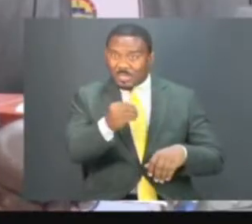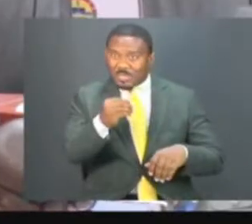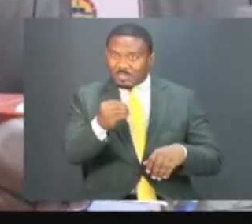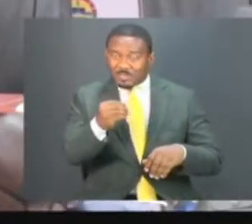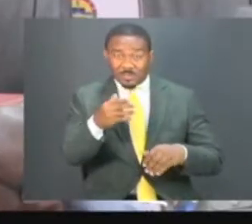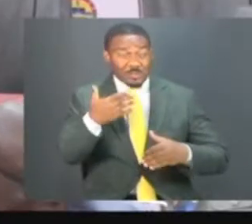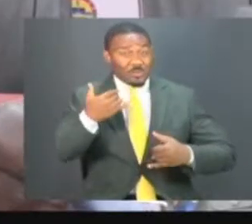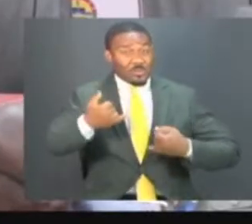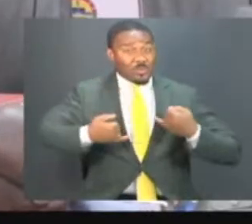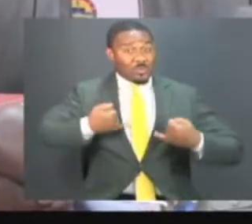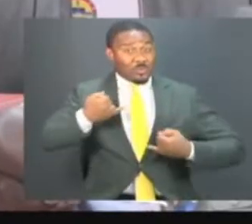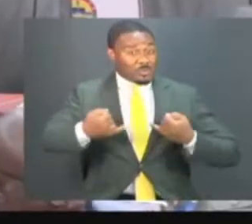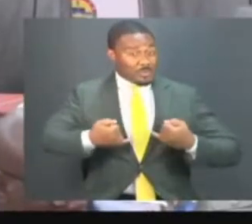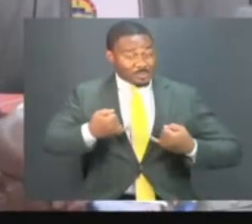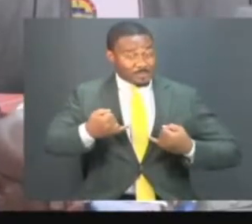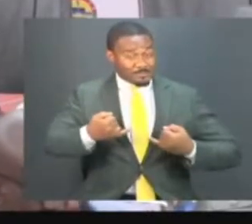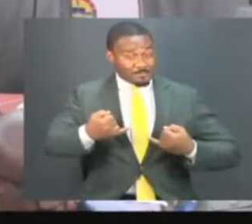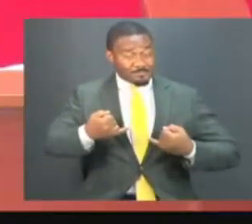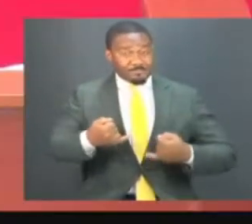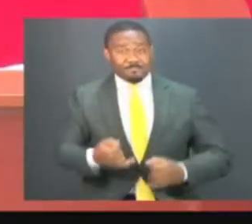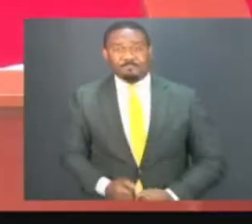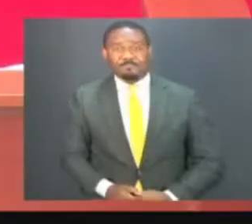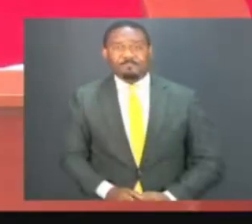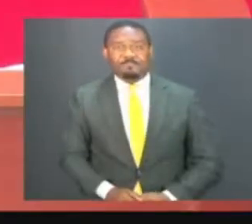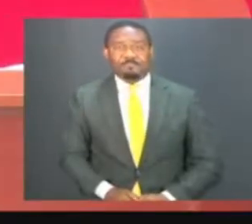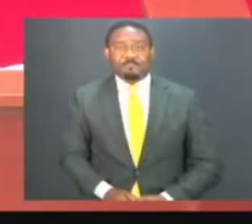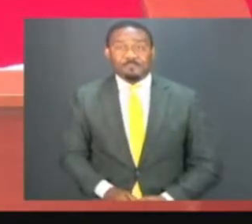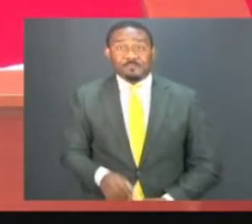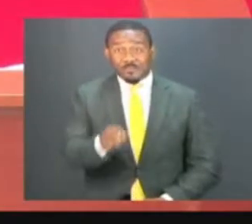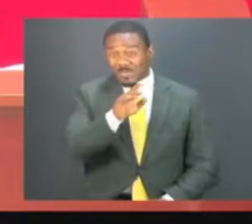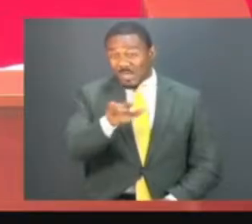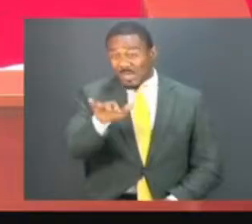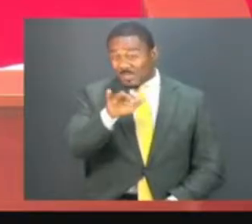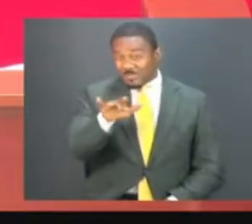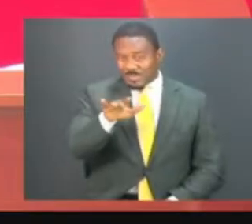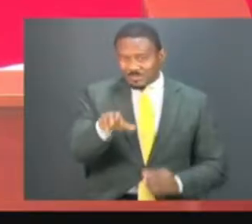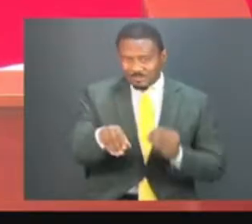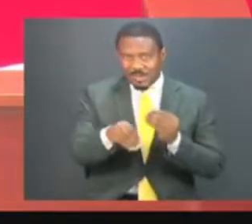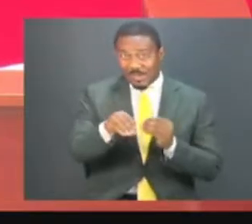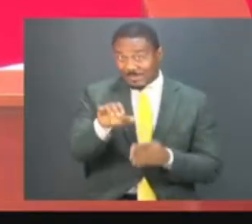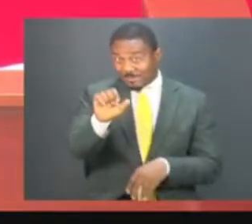omitted. Thank you. Table office, take note and cross-check.